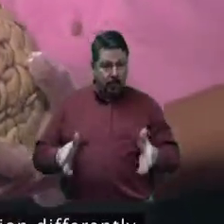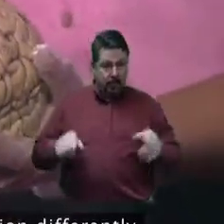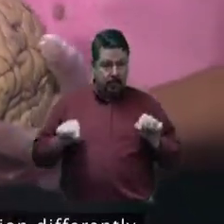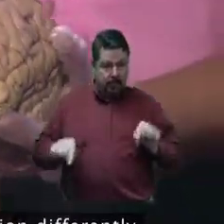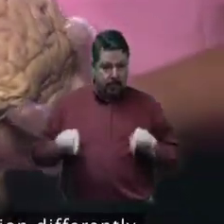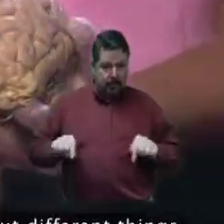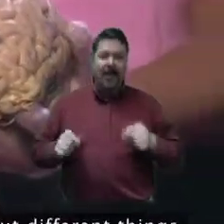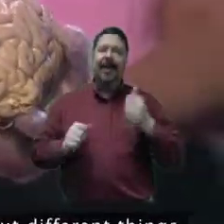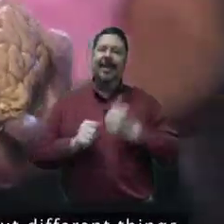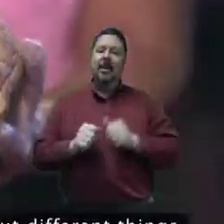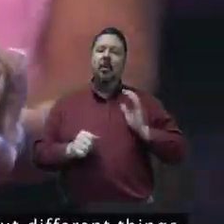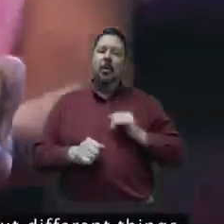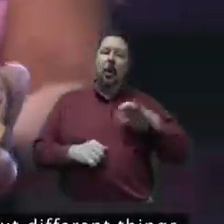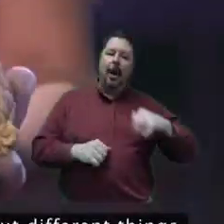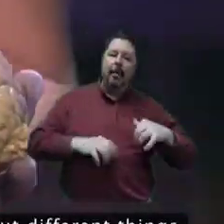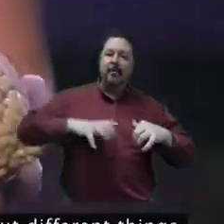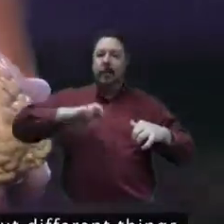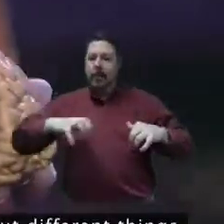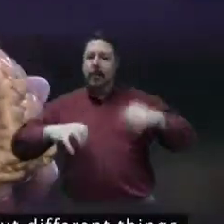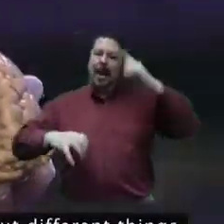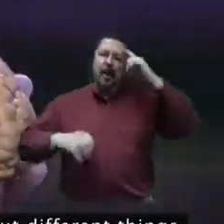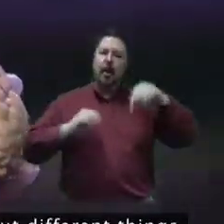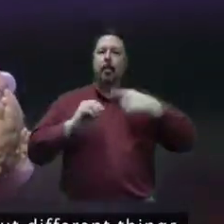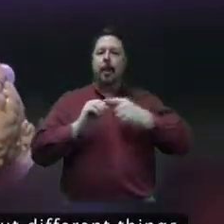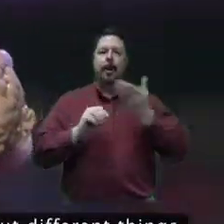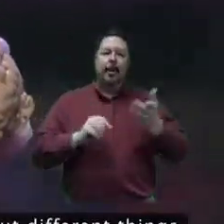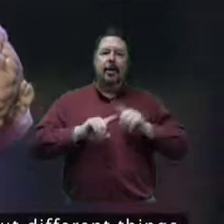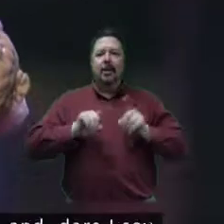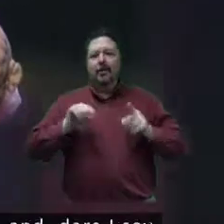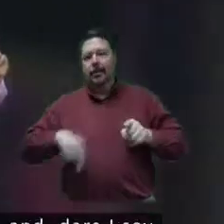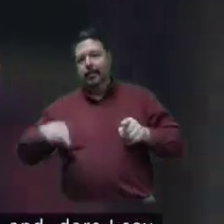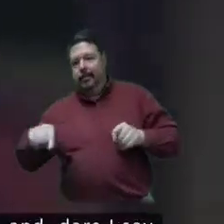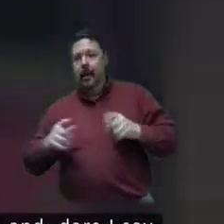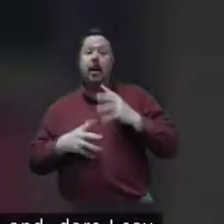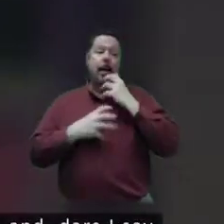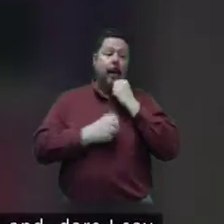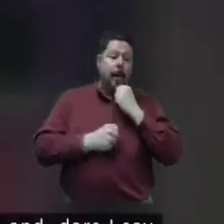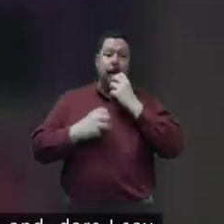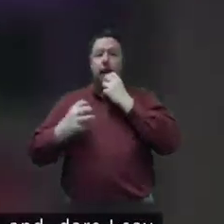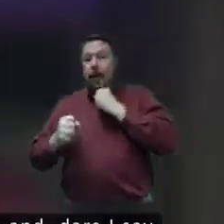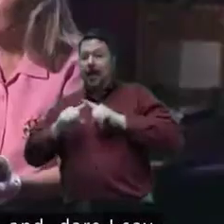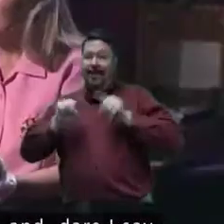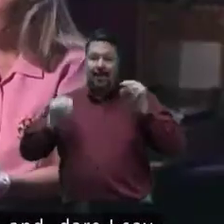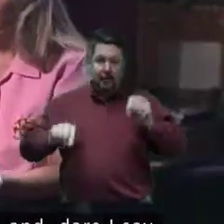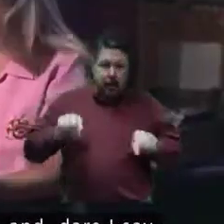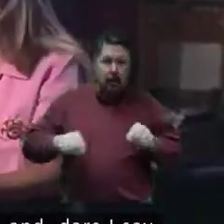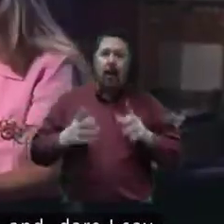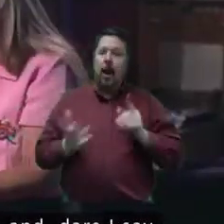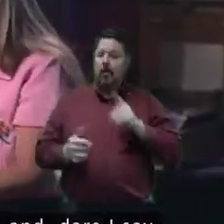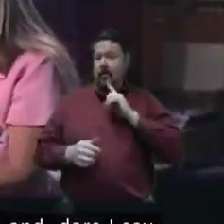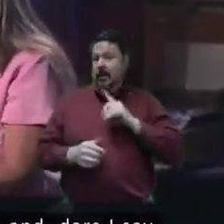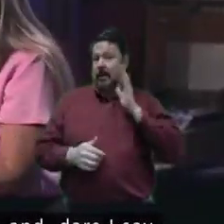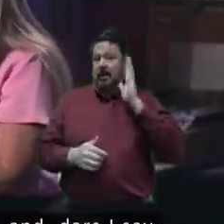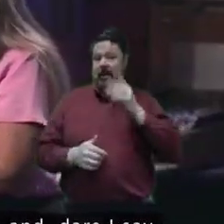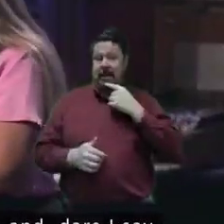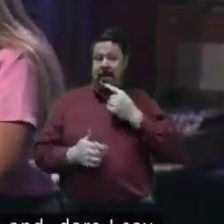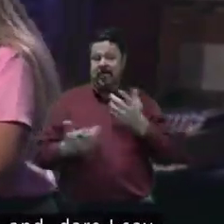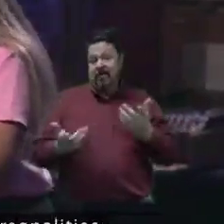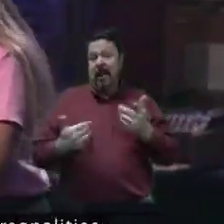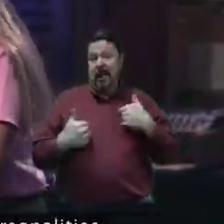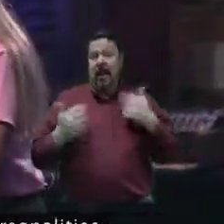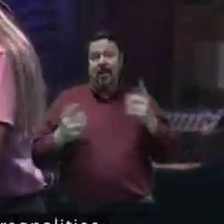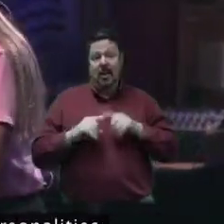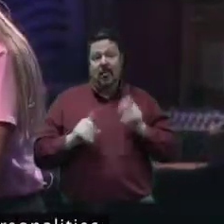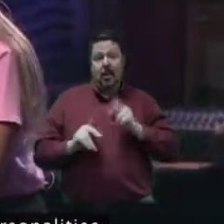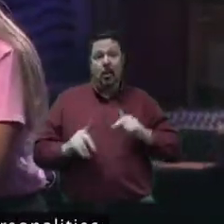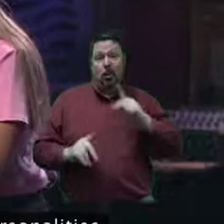differently, each of our hemispheres think about different things, they care about different things, and dare I say, they have